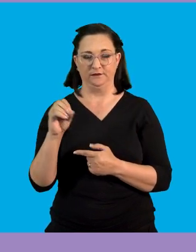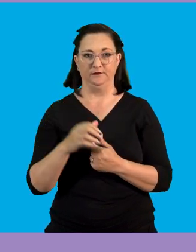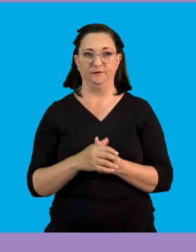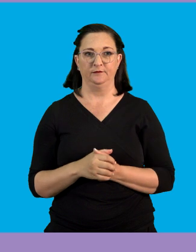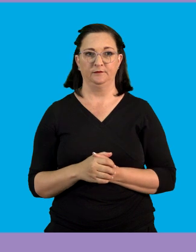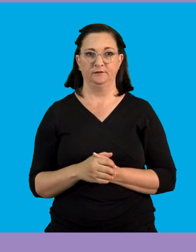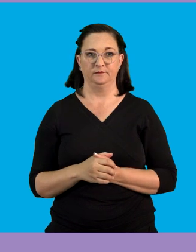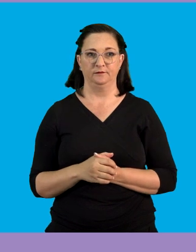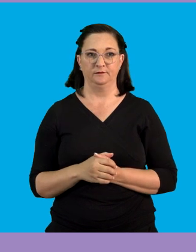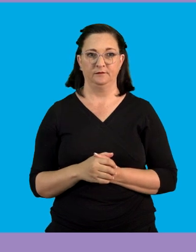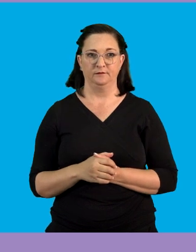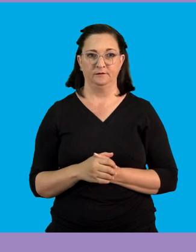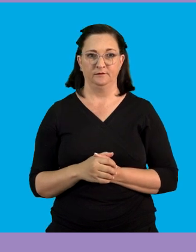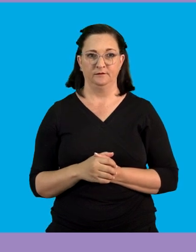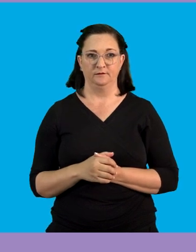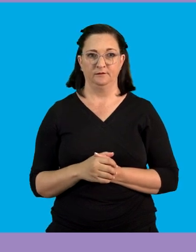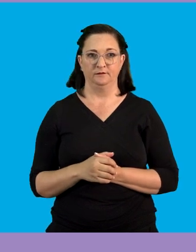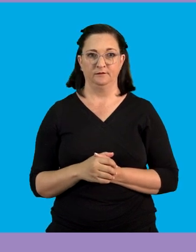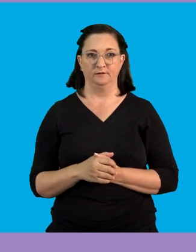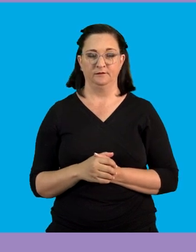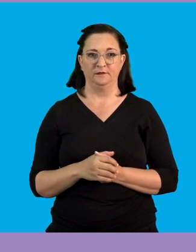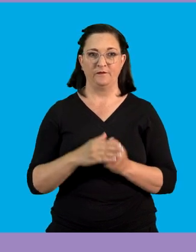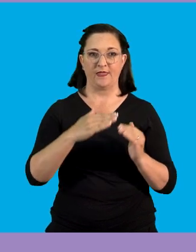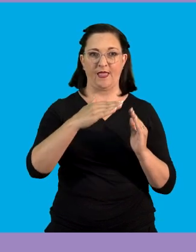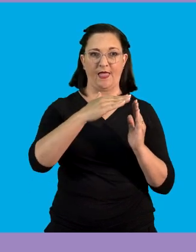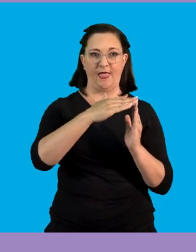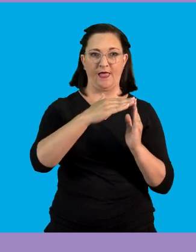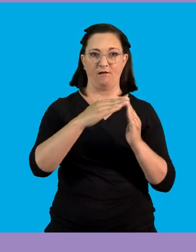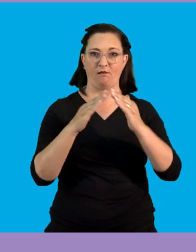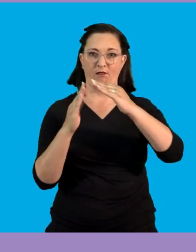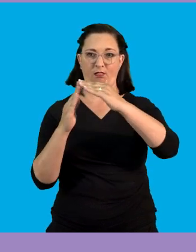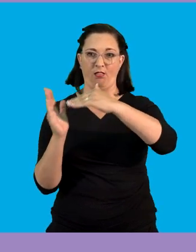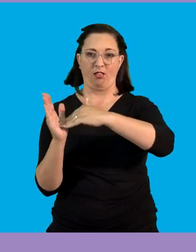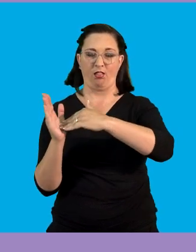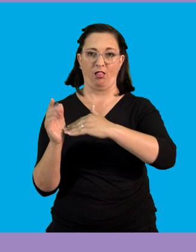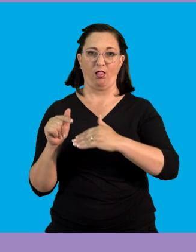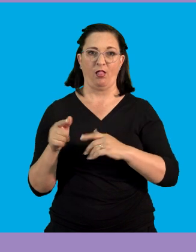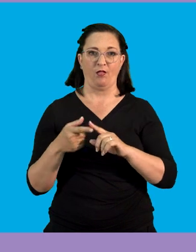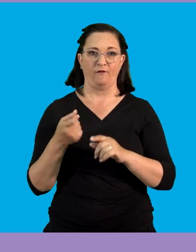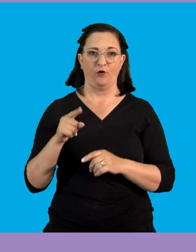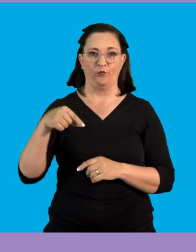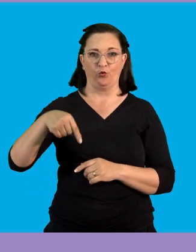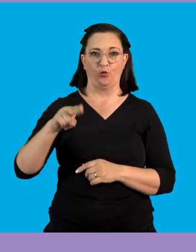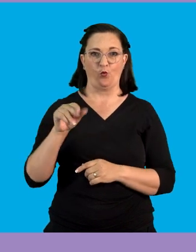360 degrees, and these are angles of a quadrilateral.